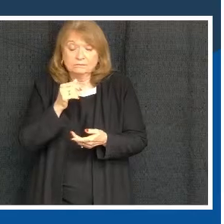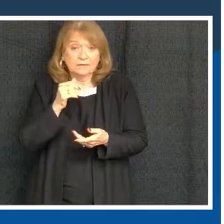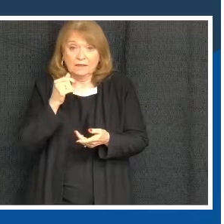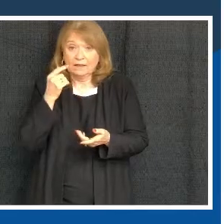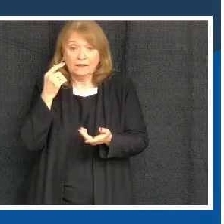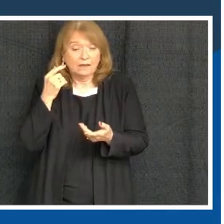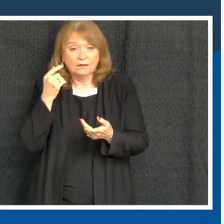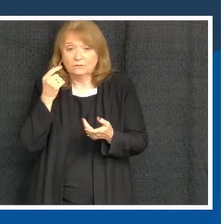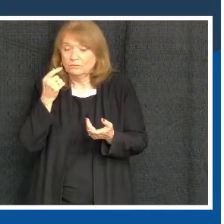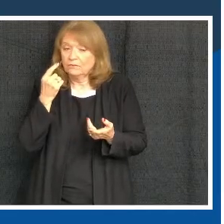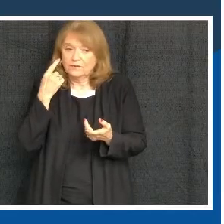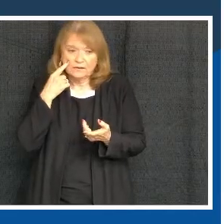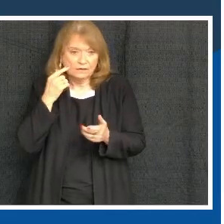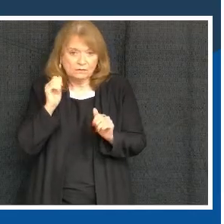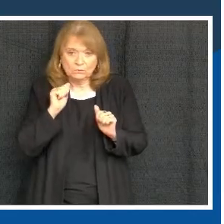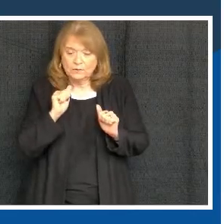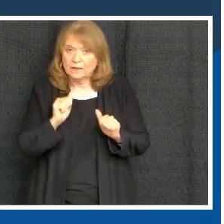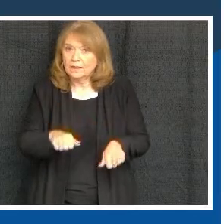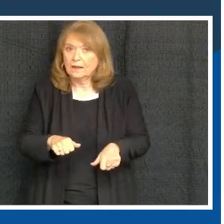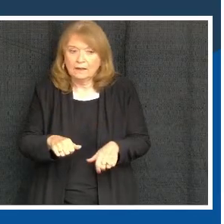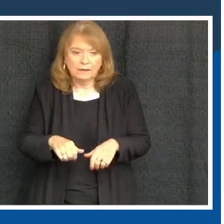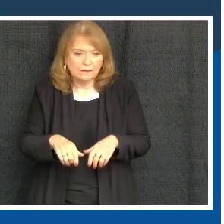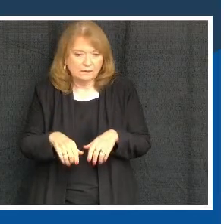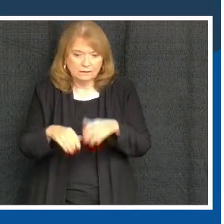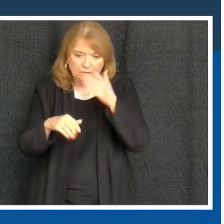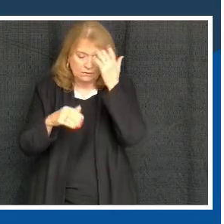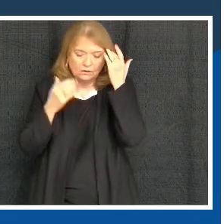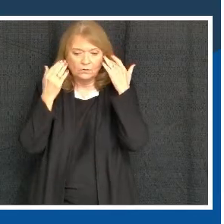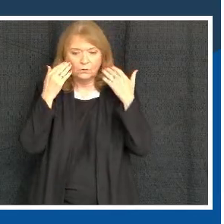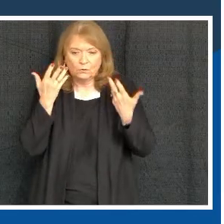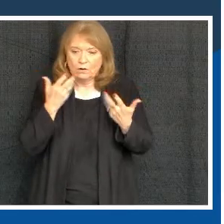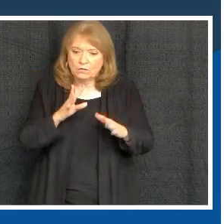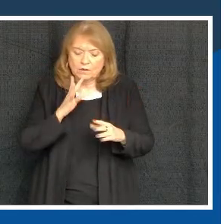about running from, again,